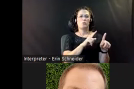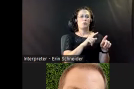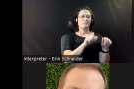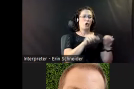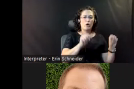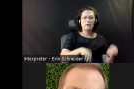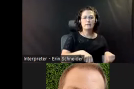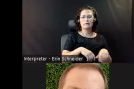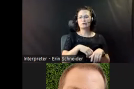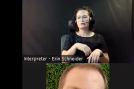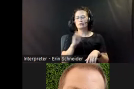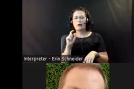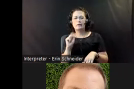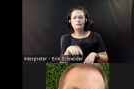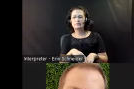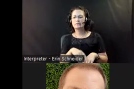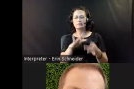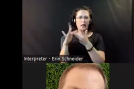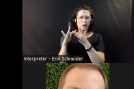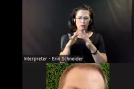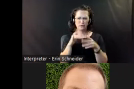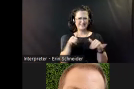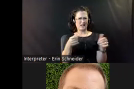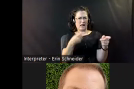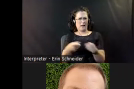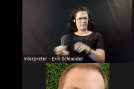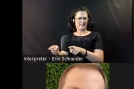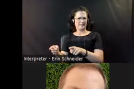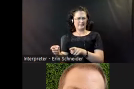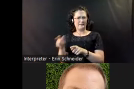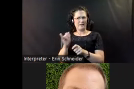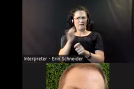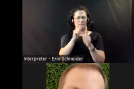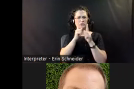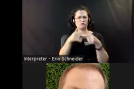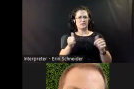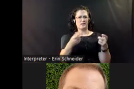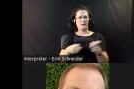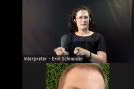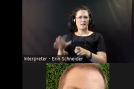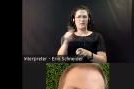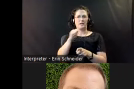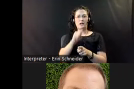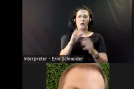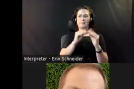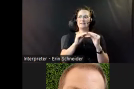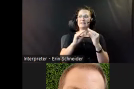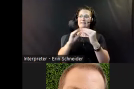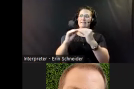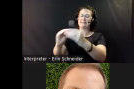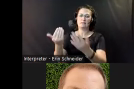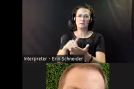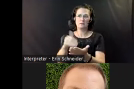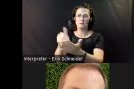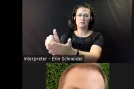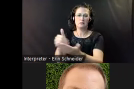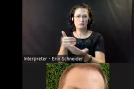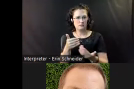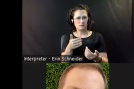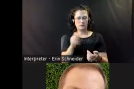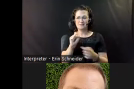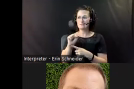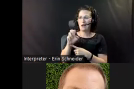more strategic, they're more focused on driving growth, and they're not just constant meetings about status and updates that frustrate everybody on both